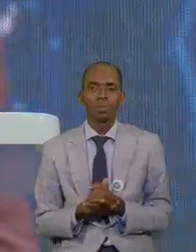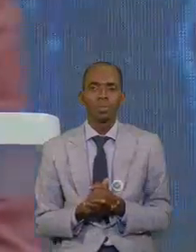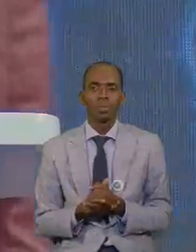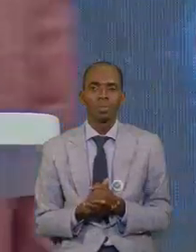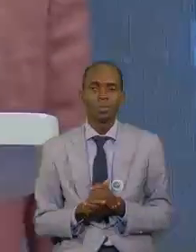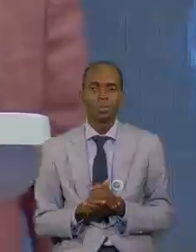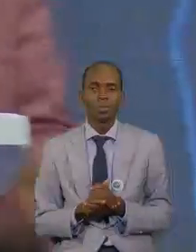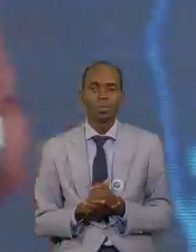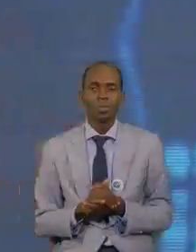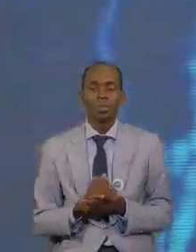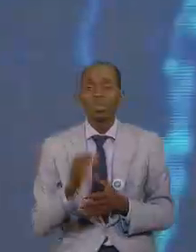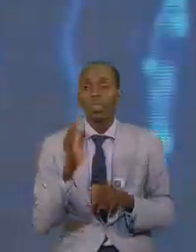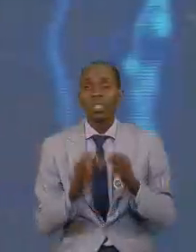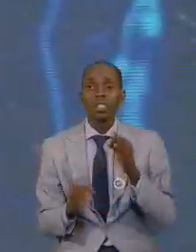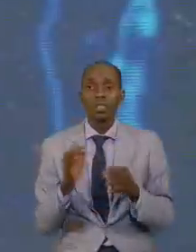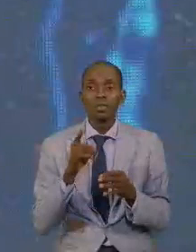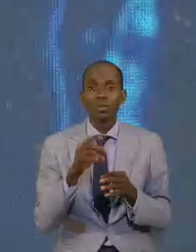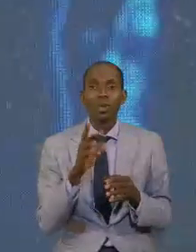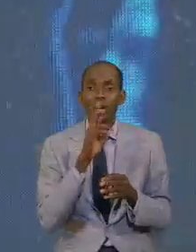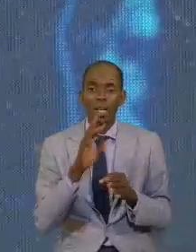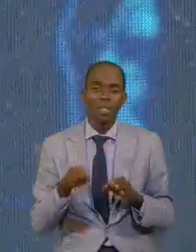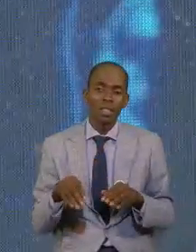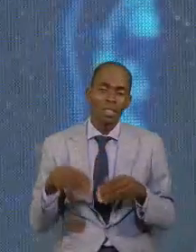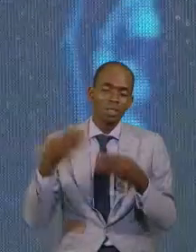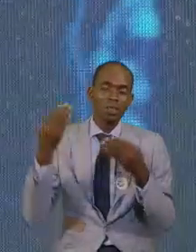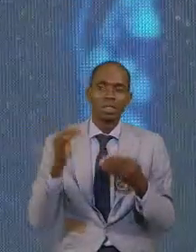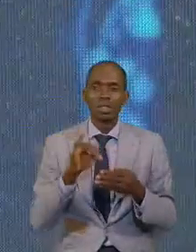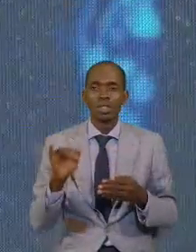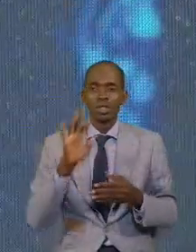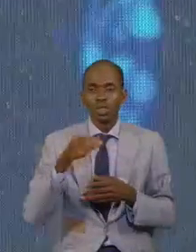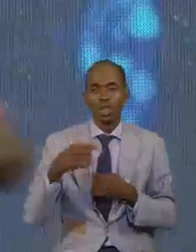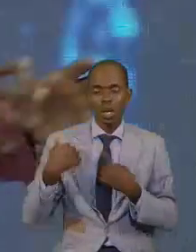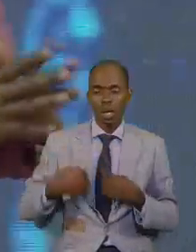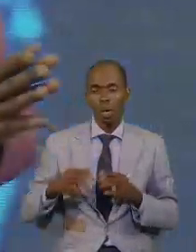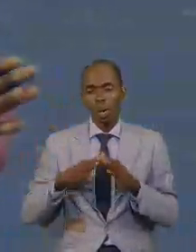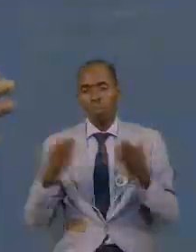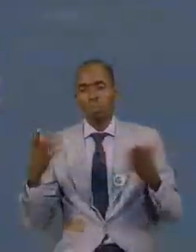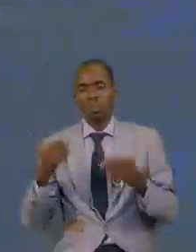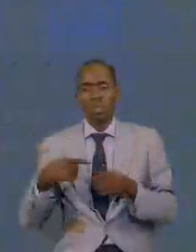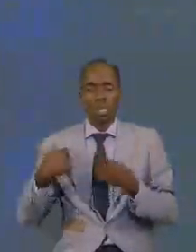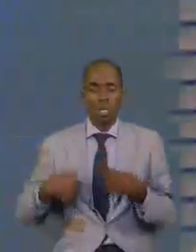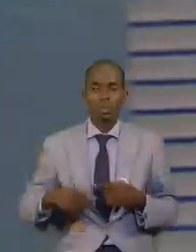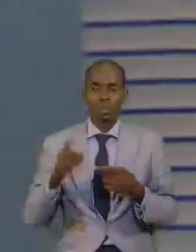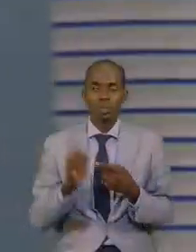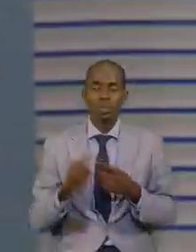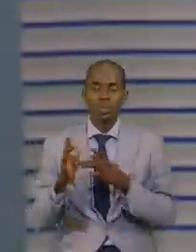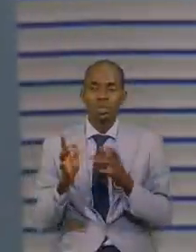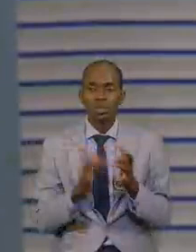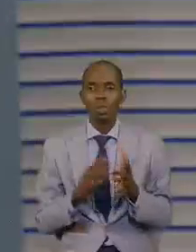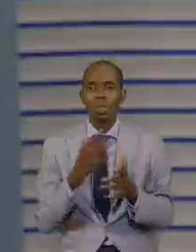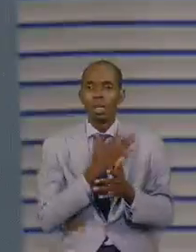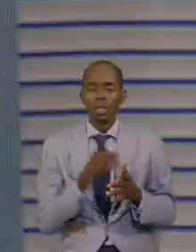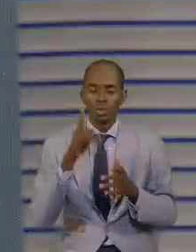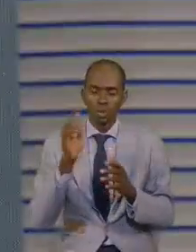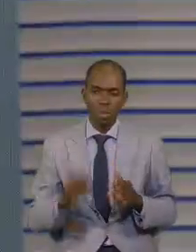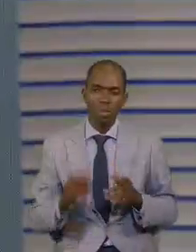If you are giving your heart, you are opening the door of your heart to Jesus, your Savior, now wherever you are, you can raise up your